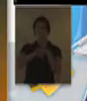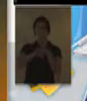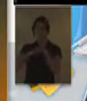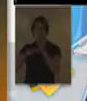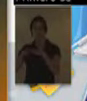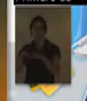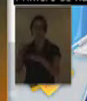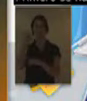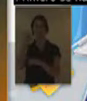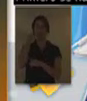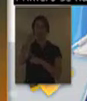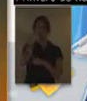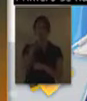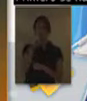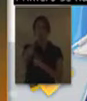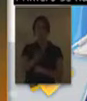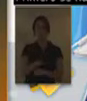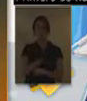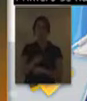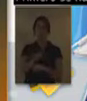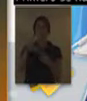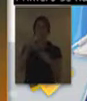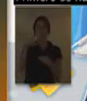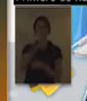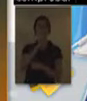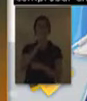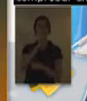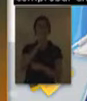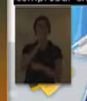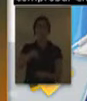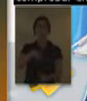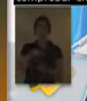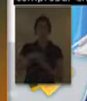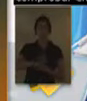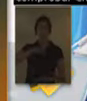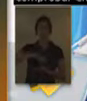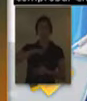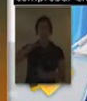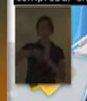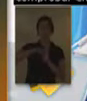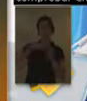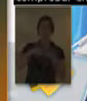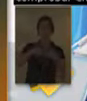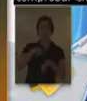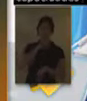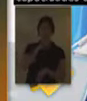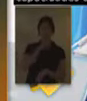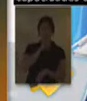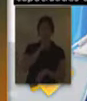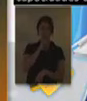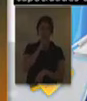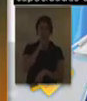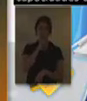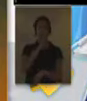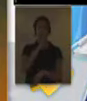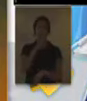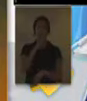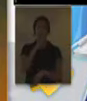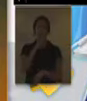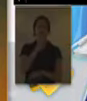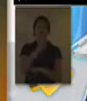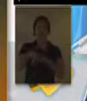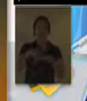First of all, we had to work on the user profile and the profile's capacities and the capacities of the device itself.